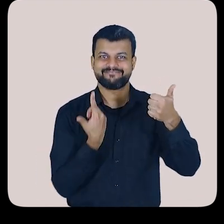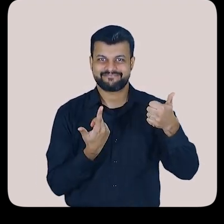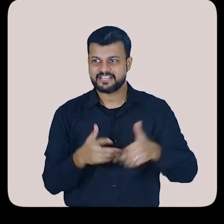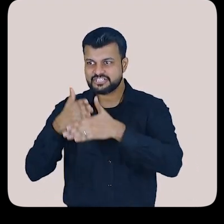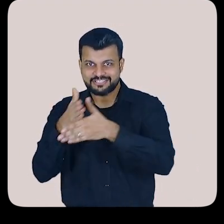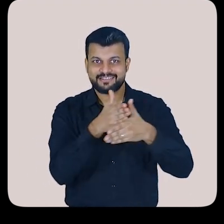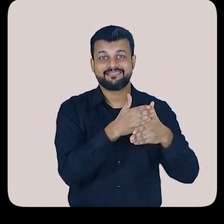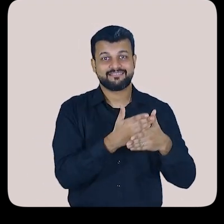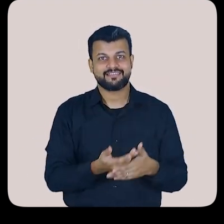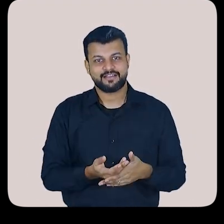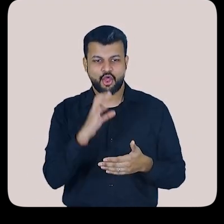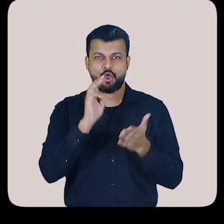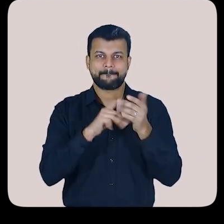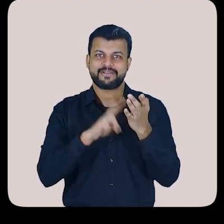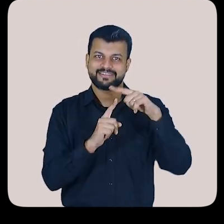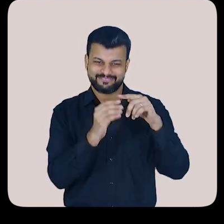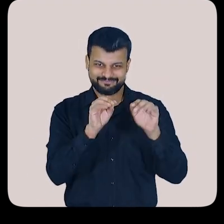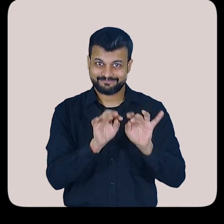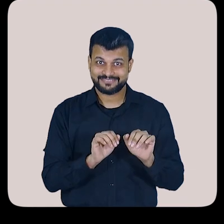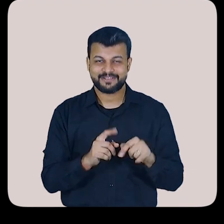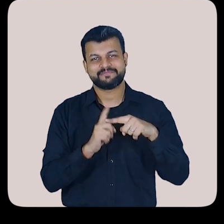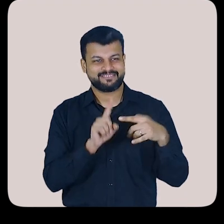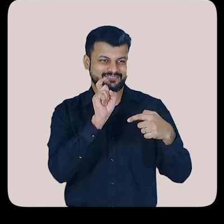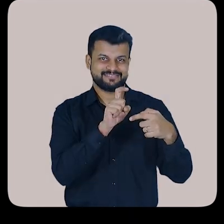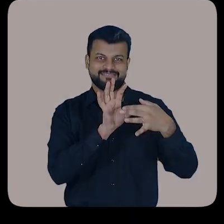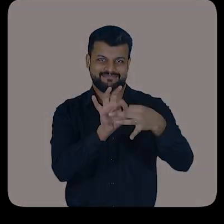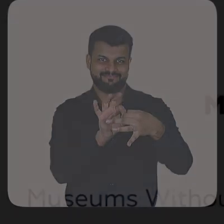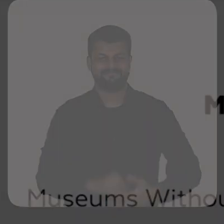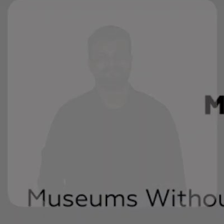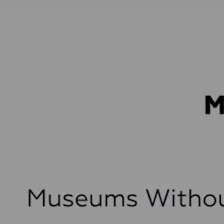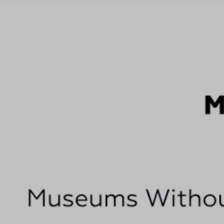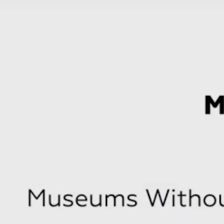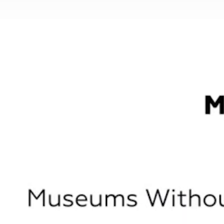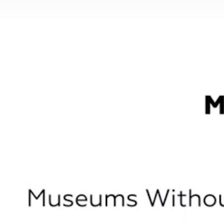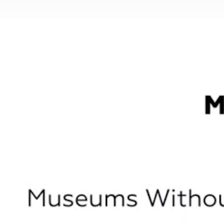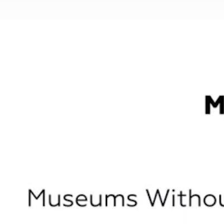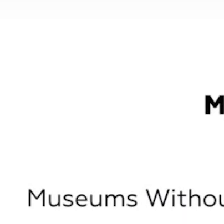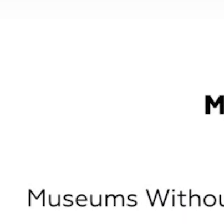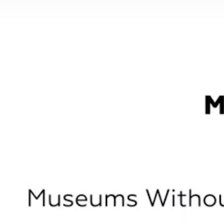episodes, and don't forget to like, share, comment, and subscribe.